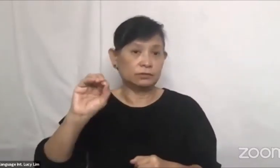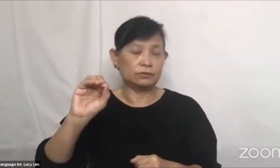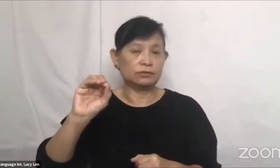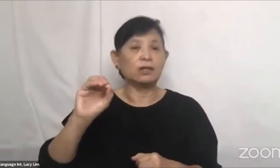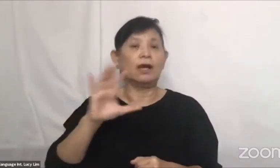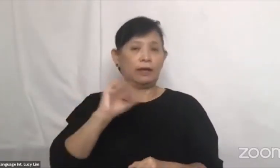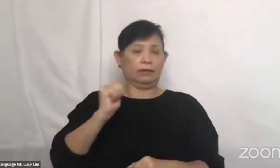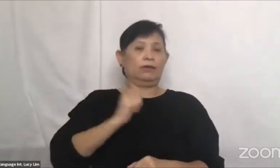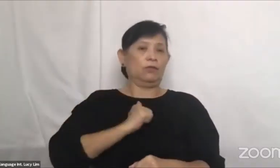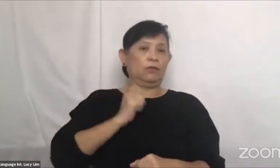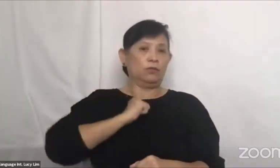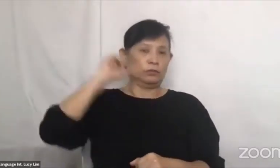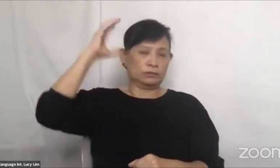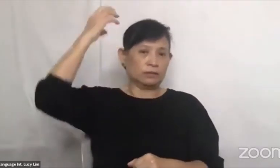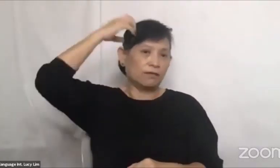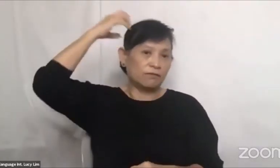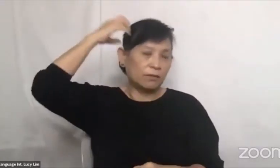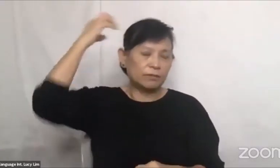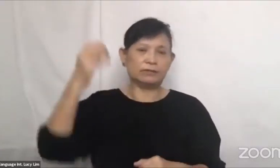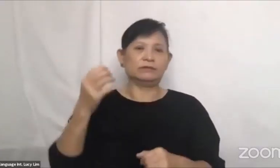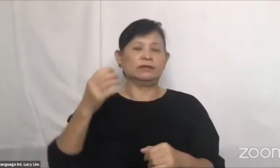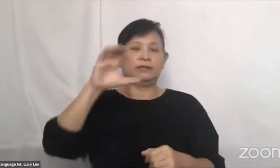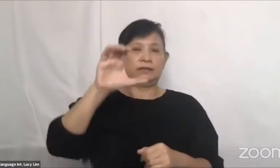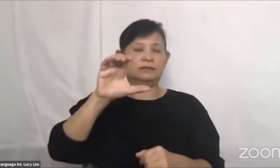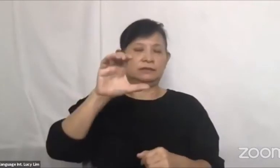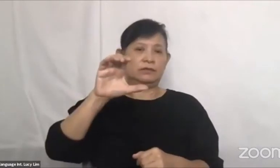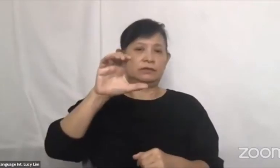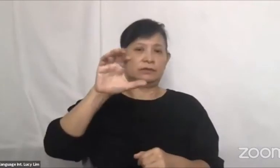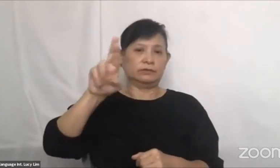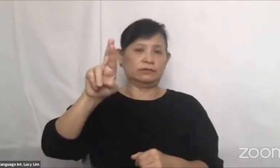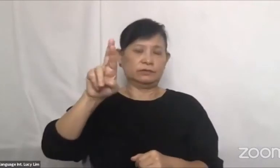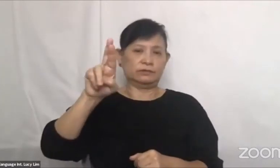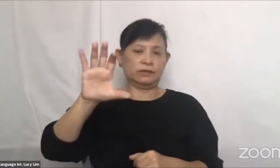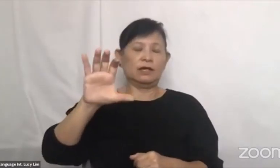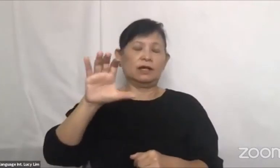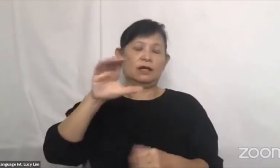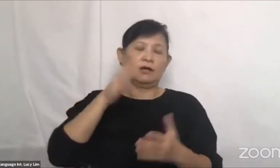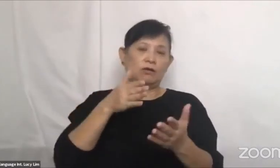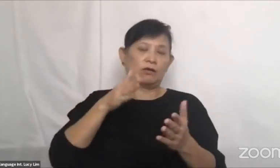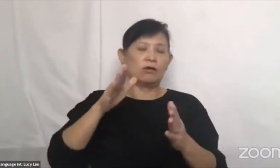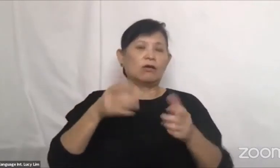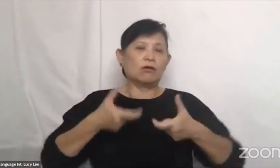governments, the Convention on the Rights of Persons with Disabilities has set certainly